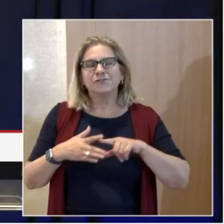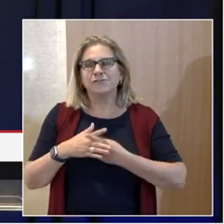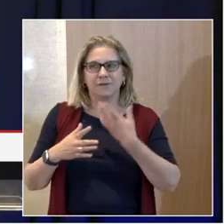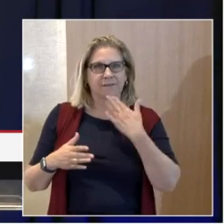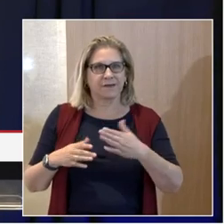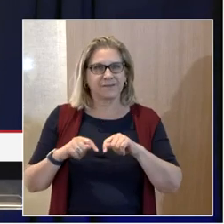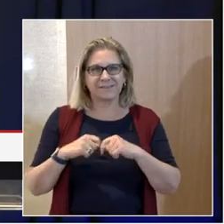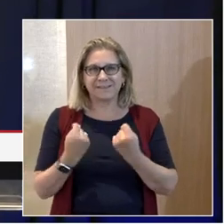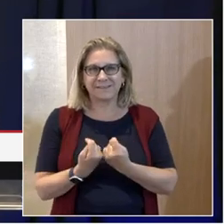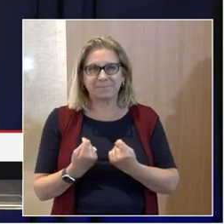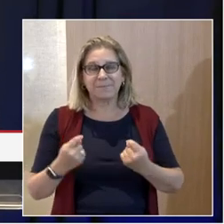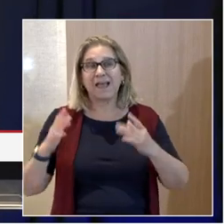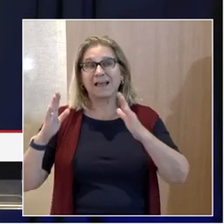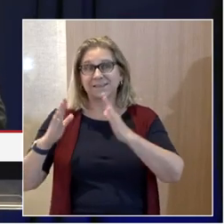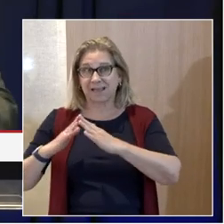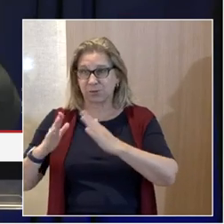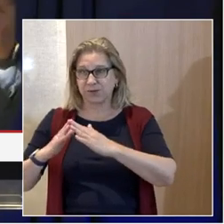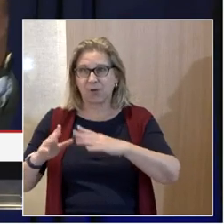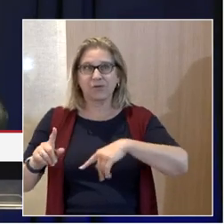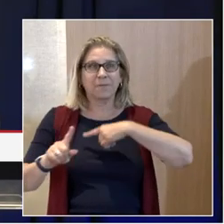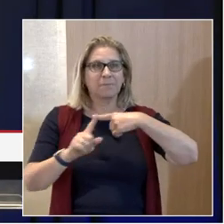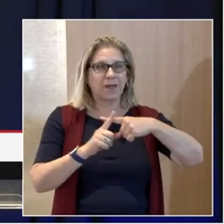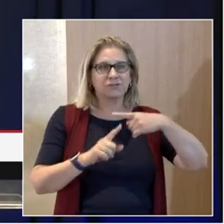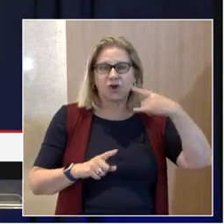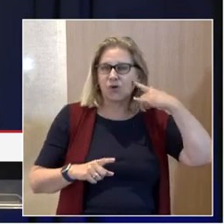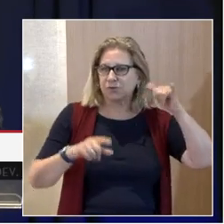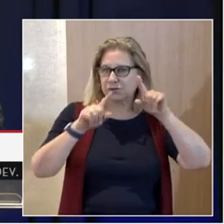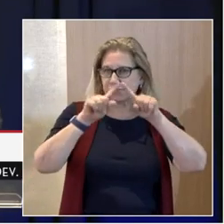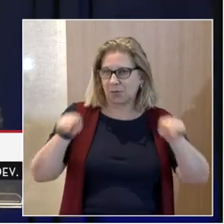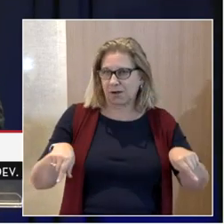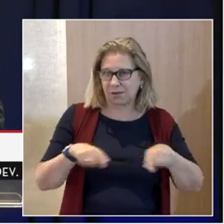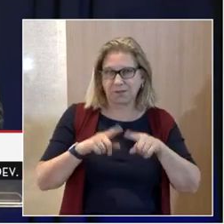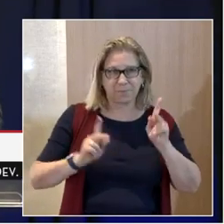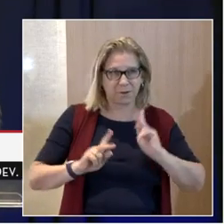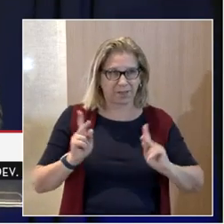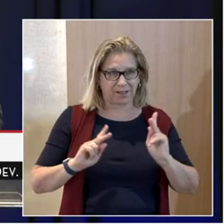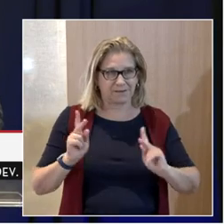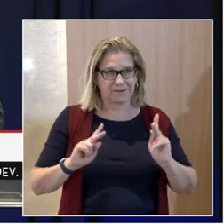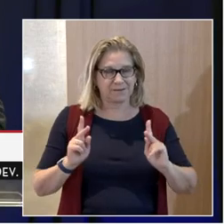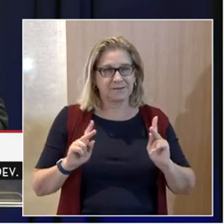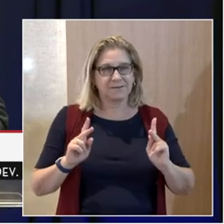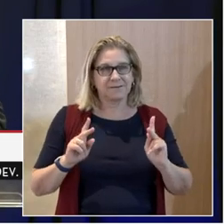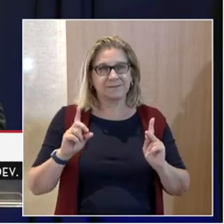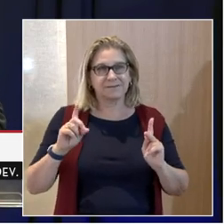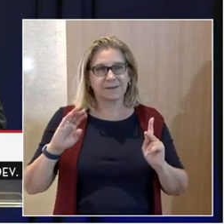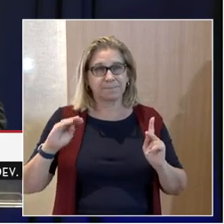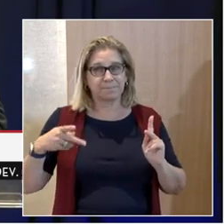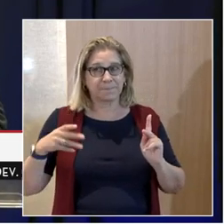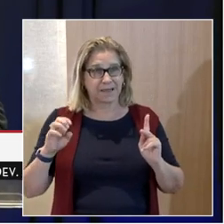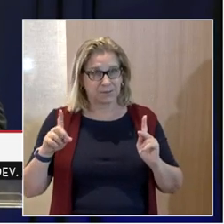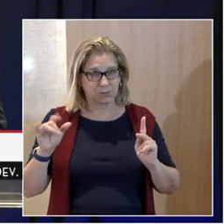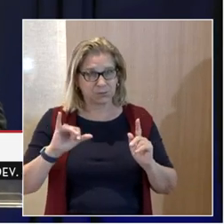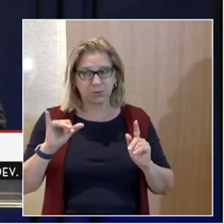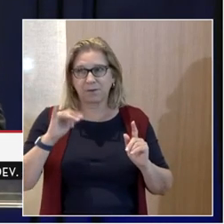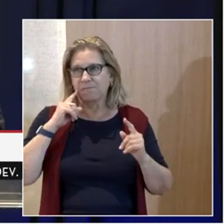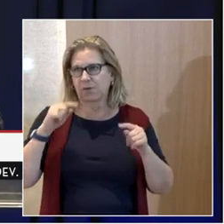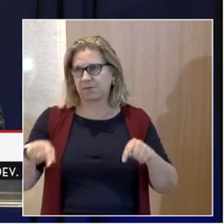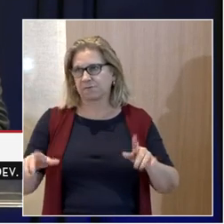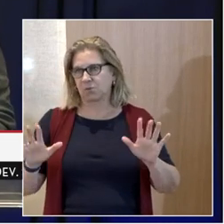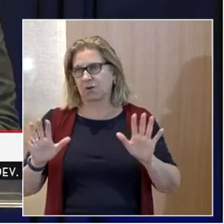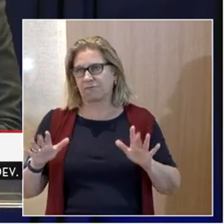Downtown and Golden Triangle BIDs for putting together this wonderful event that brings us together